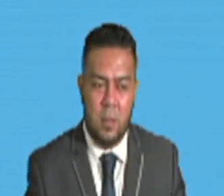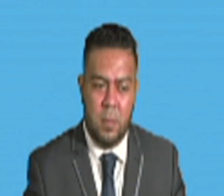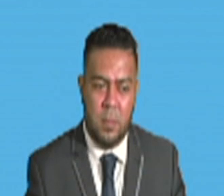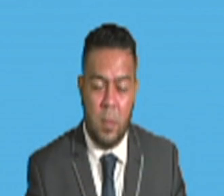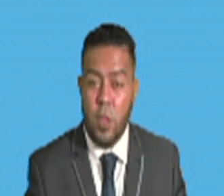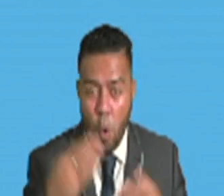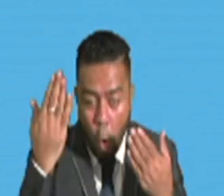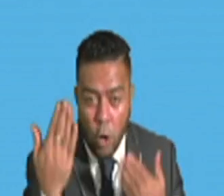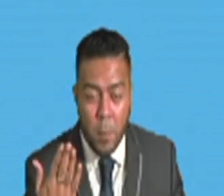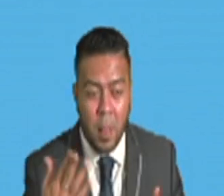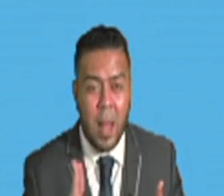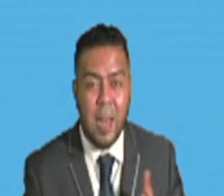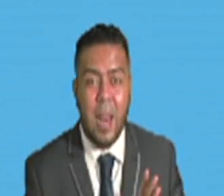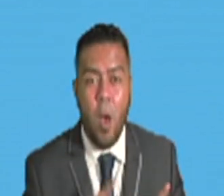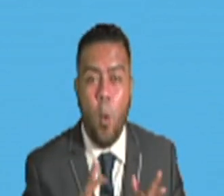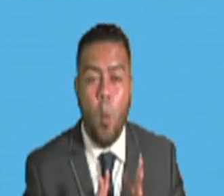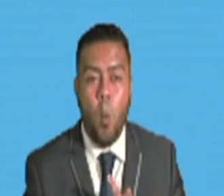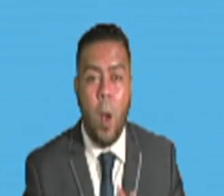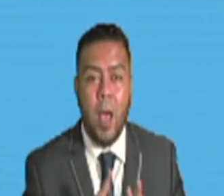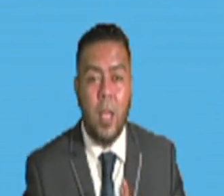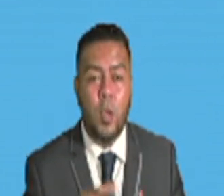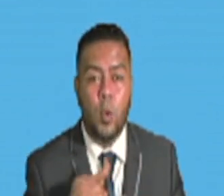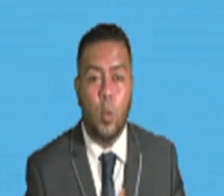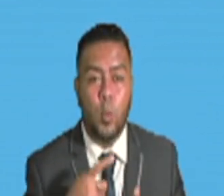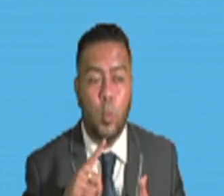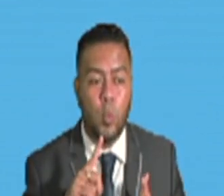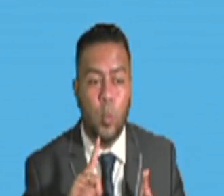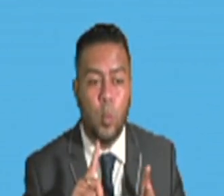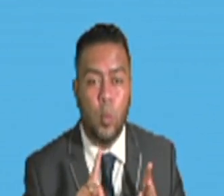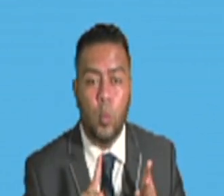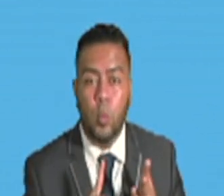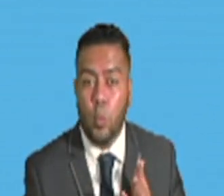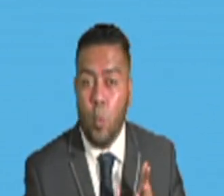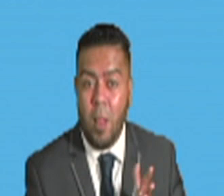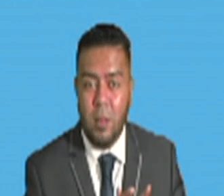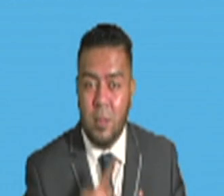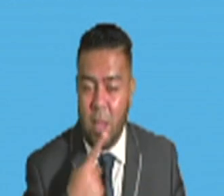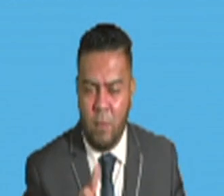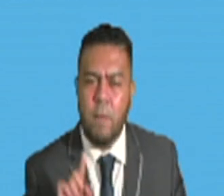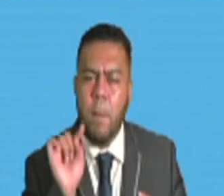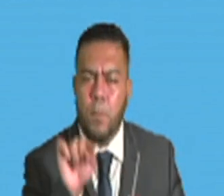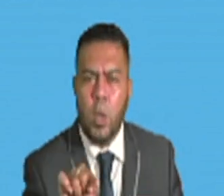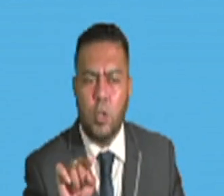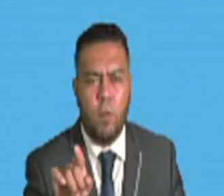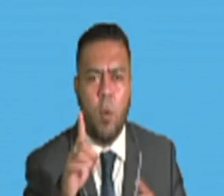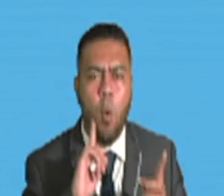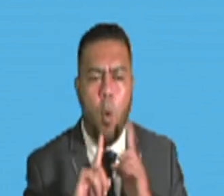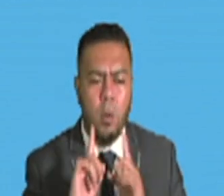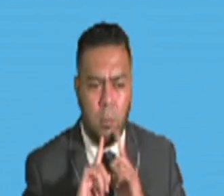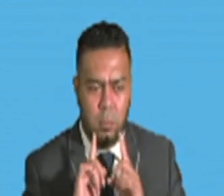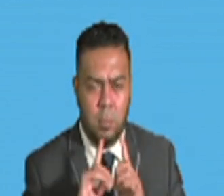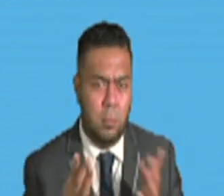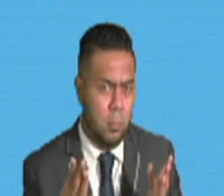Honourable Nawaikula had raised the point of order when I got up to make submit my motion. And